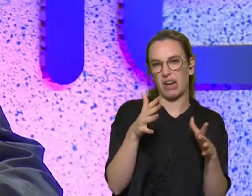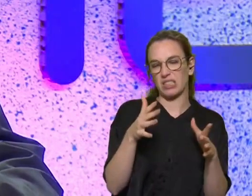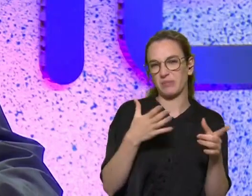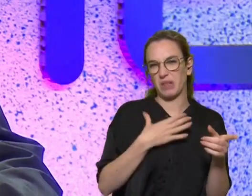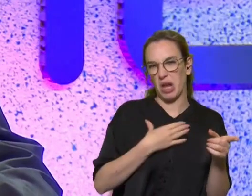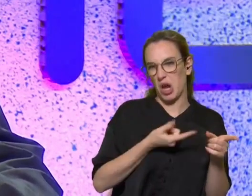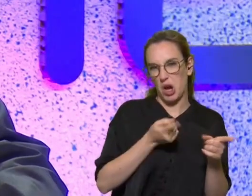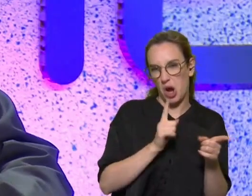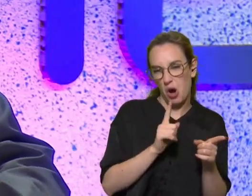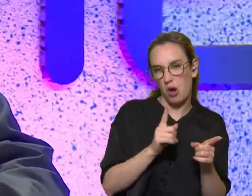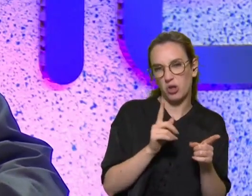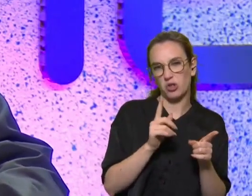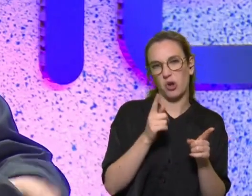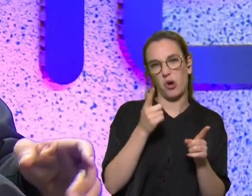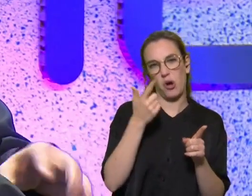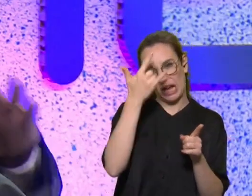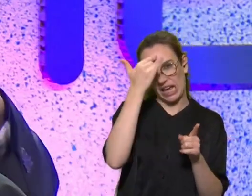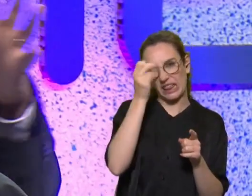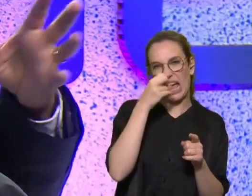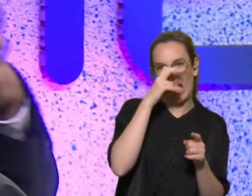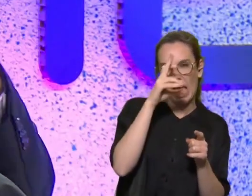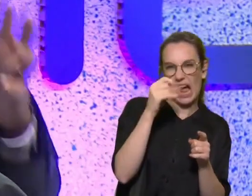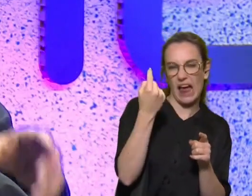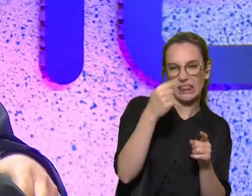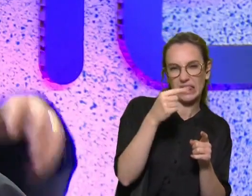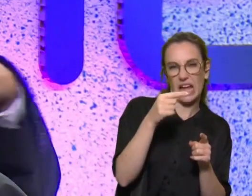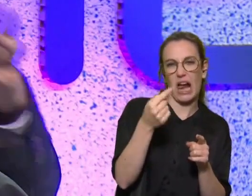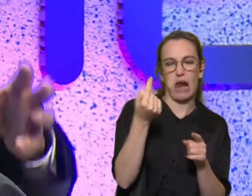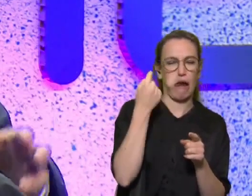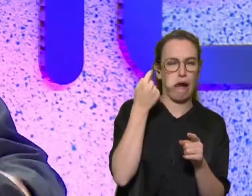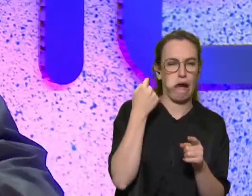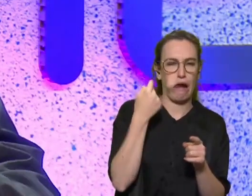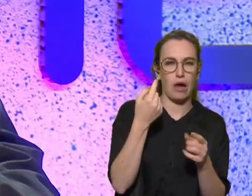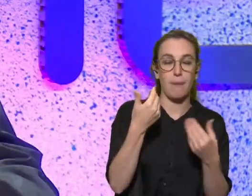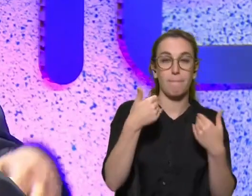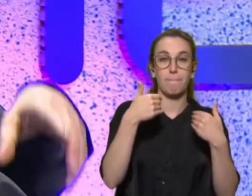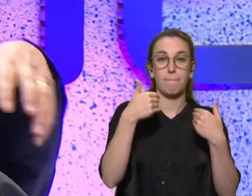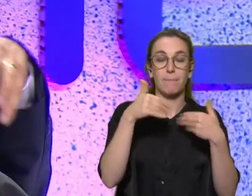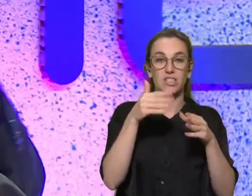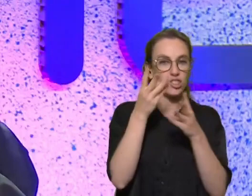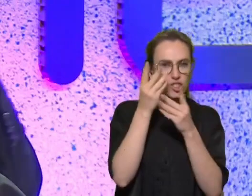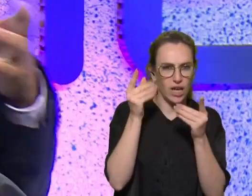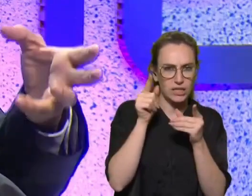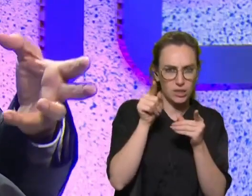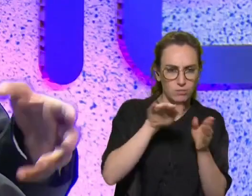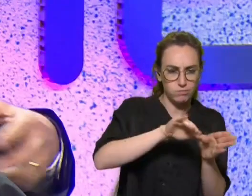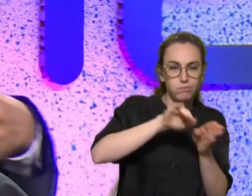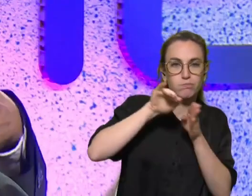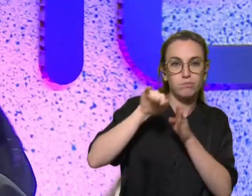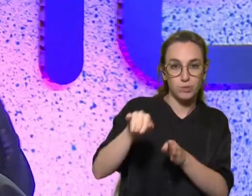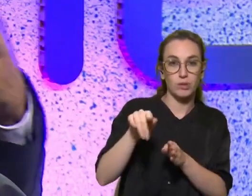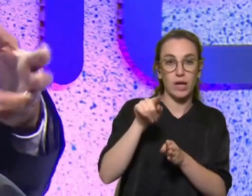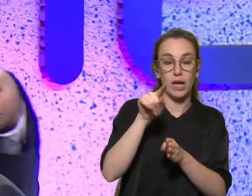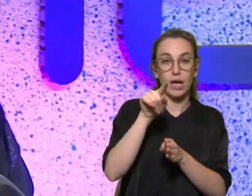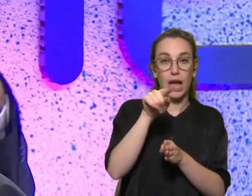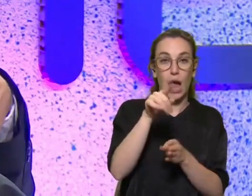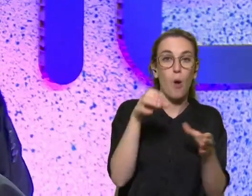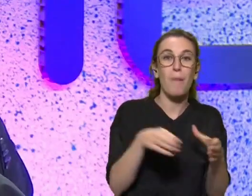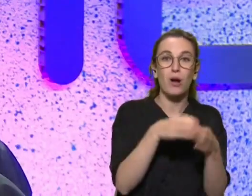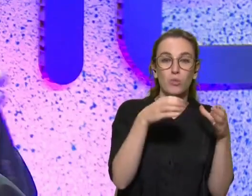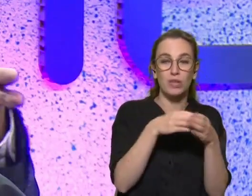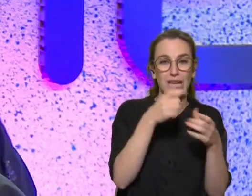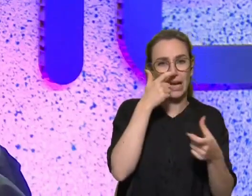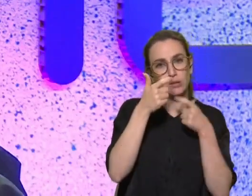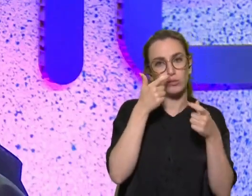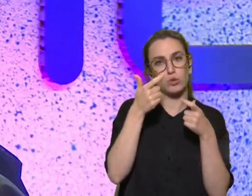It's a bad example at the same time. We've heard a little bit too much about it, but we forget all the problems of investment, etc. Bitcoin is a community that